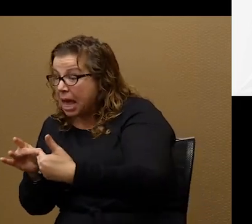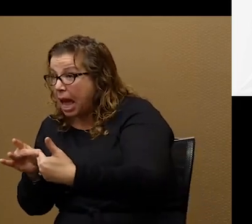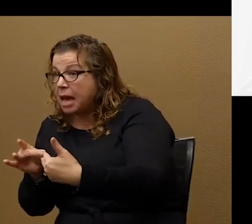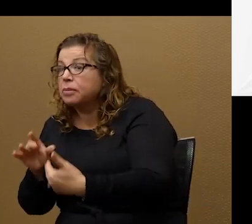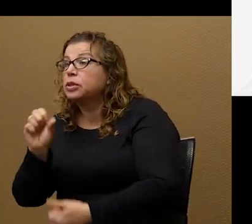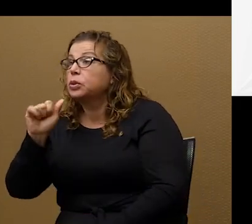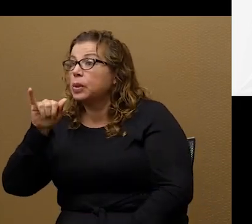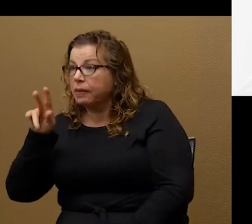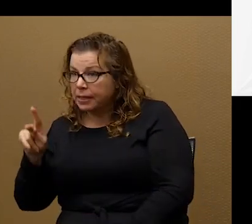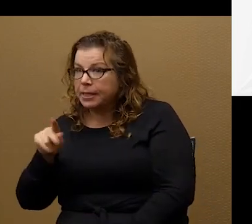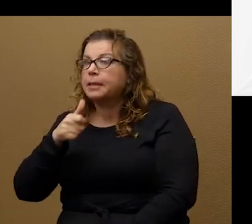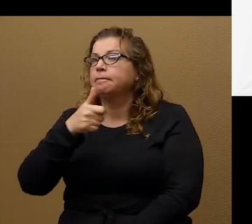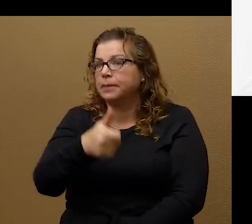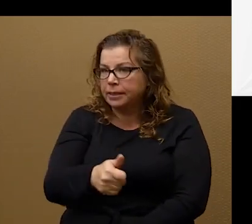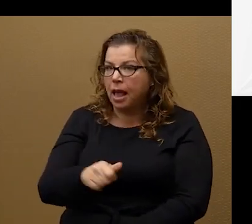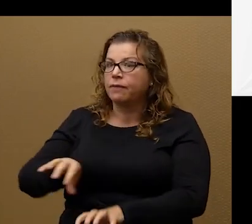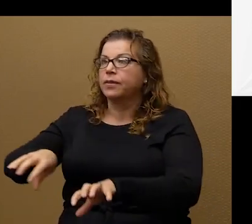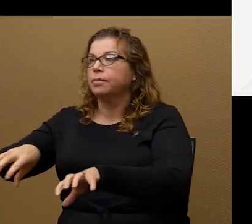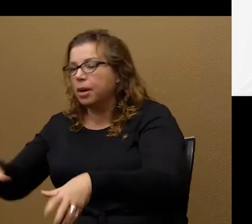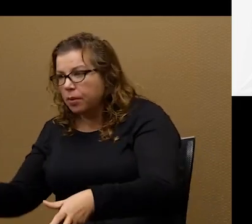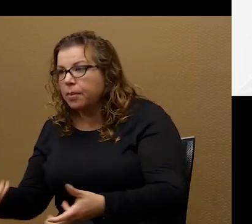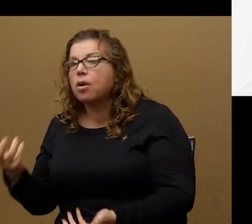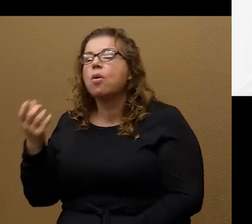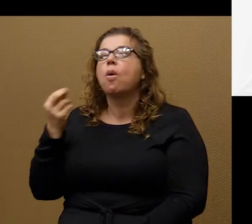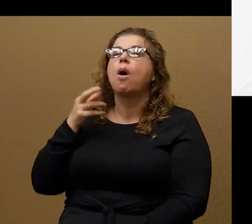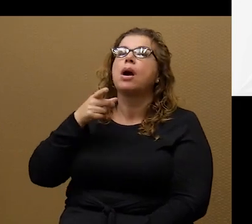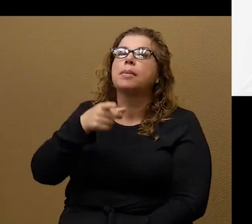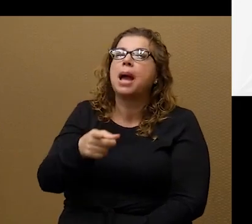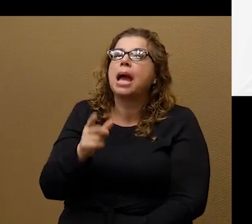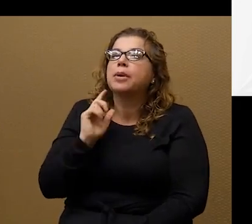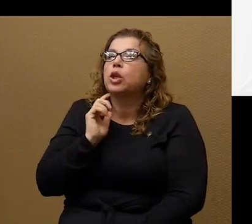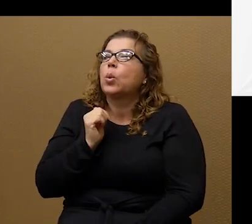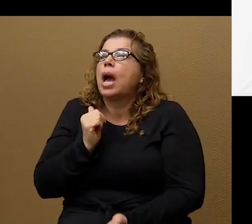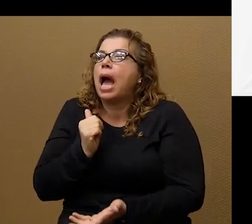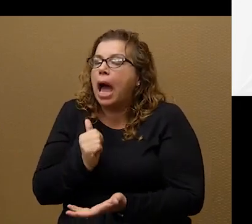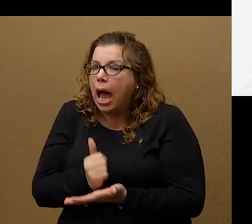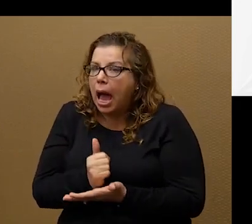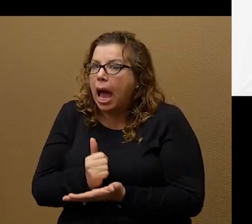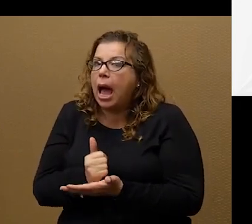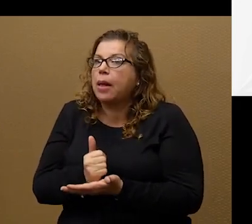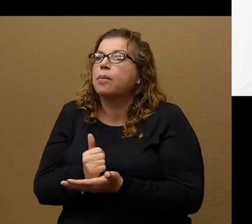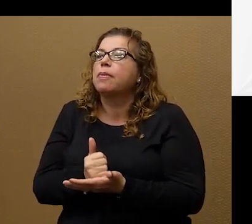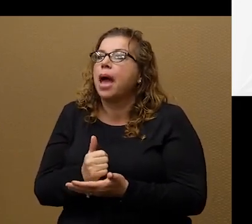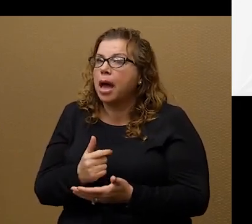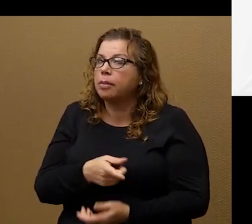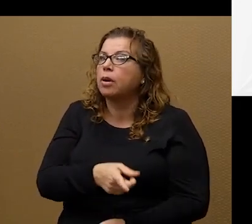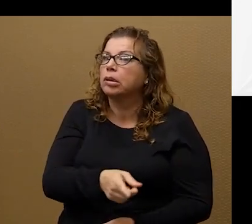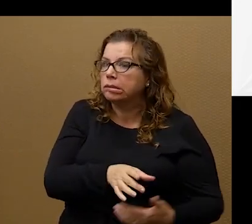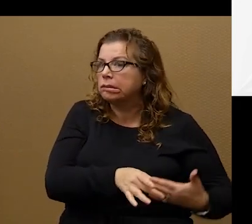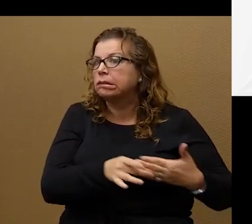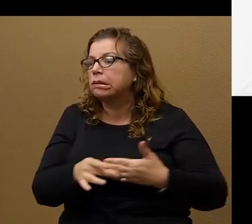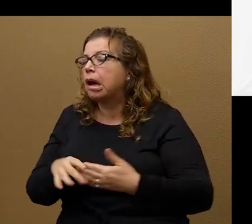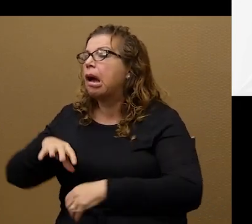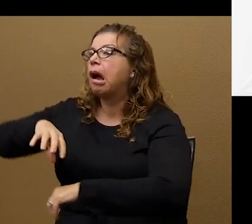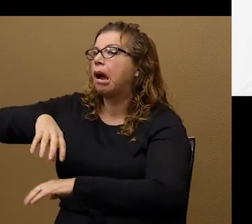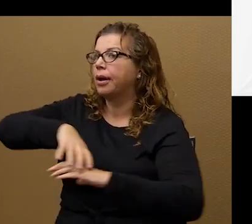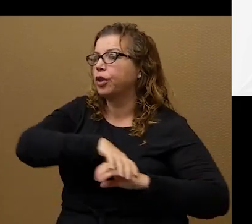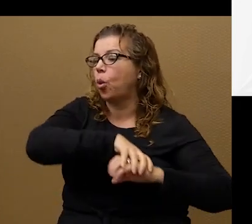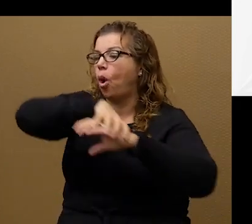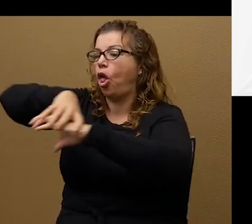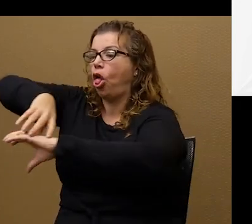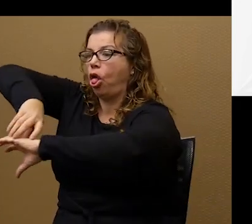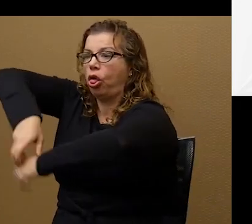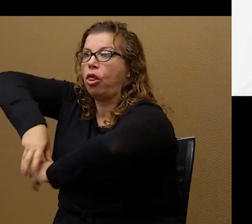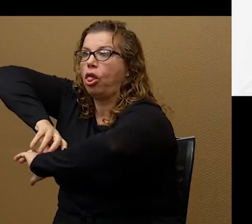and then they can turn on the sink. Or maybe you have to help them turn on the sink, get the process started, and then you go to the sink next to them and